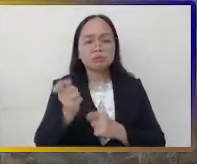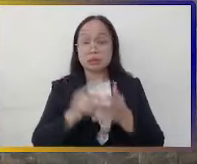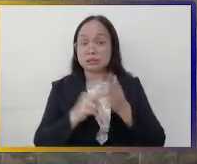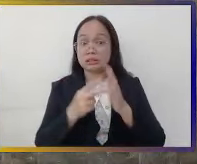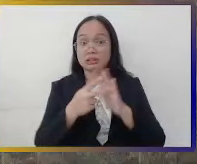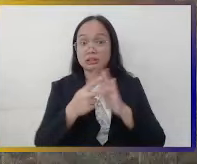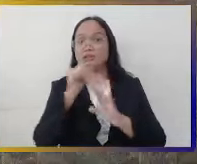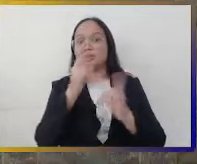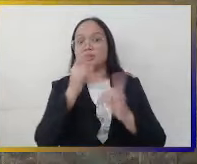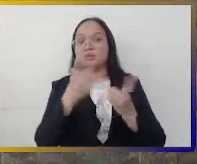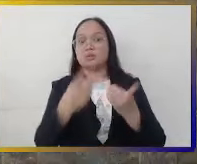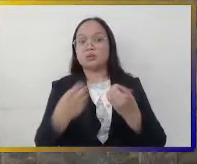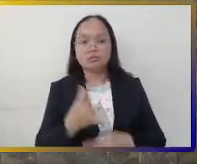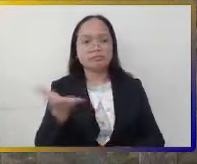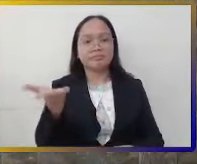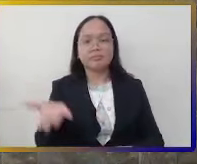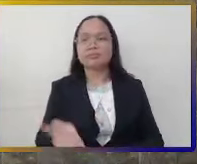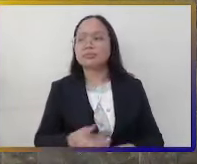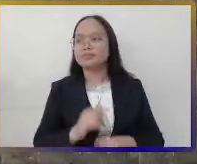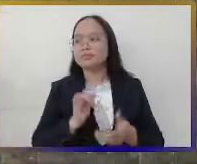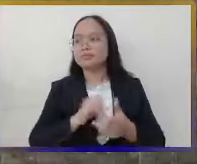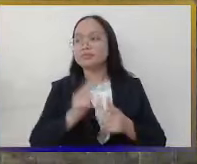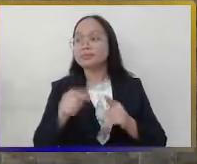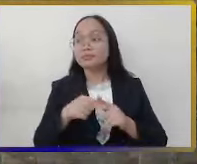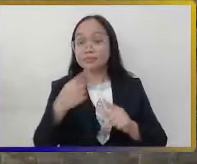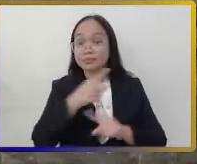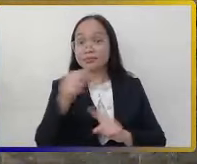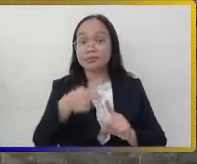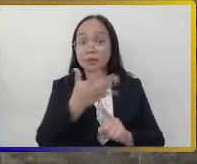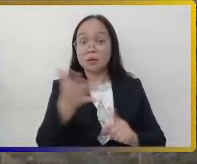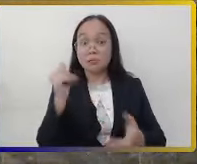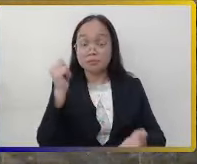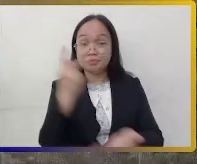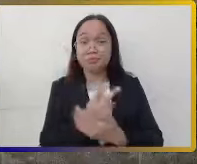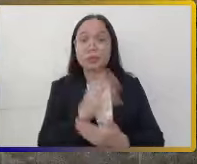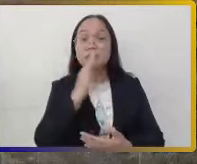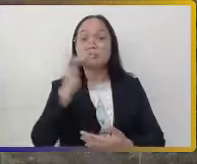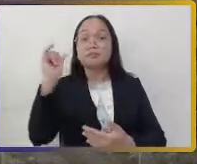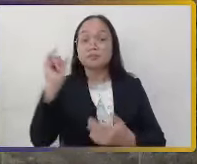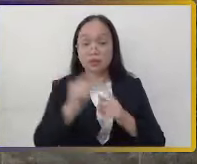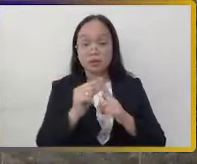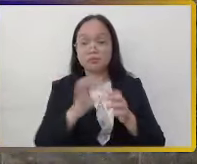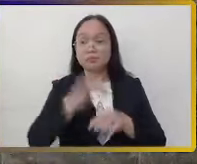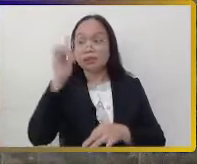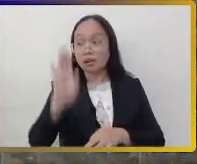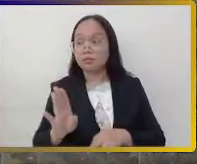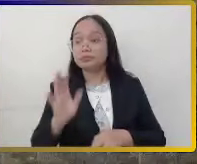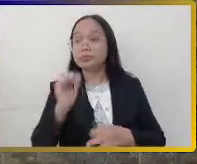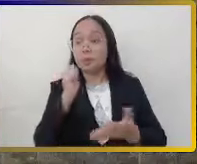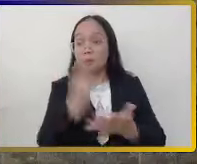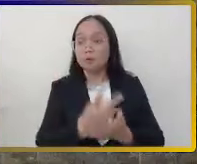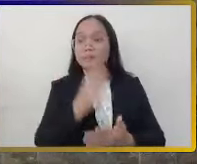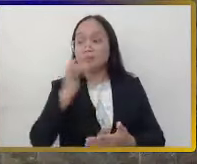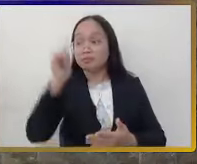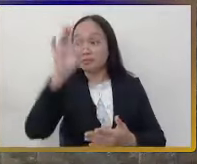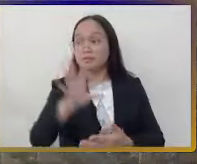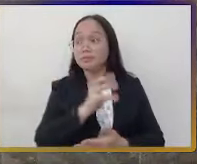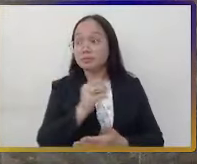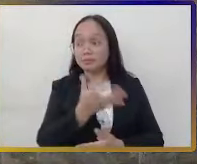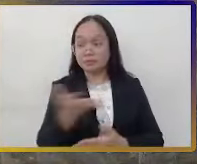right. As long as you're approved by the Word of God, you're approved by God, and you are